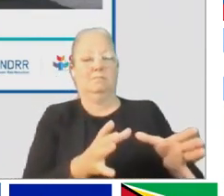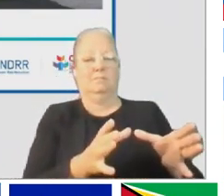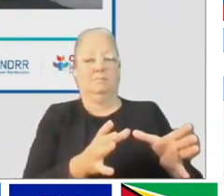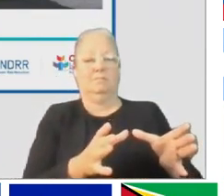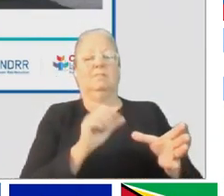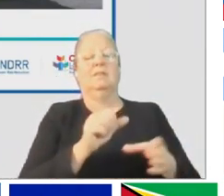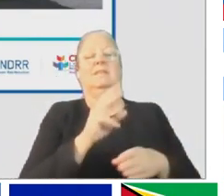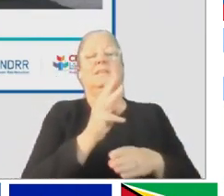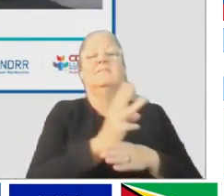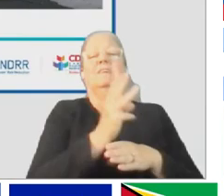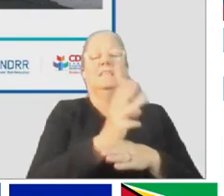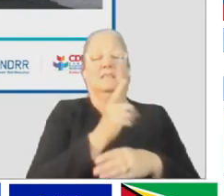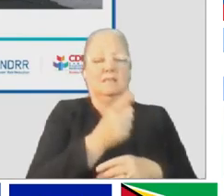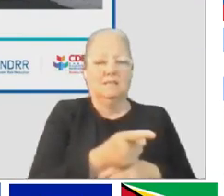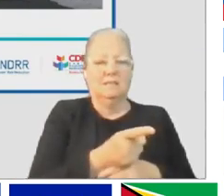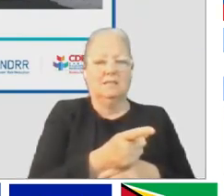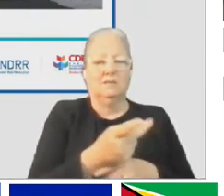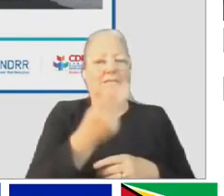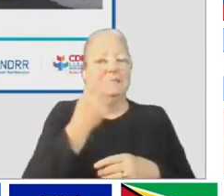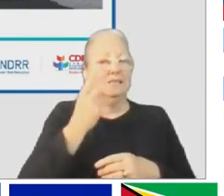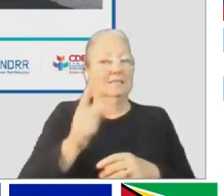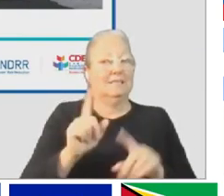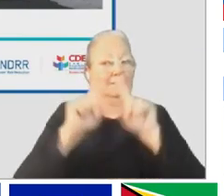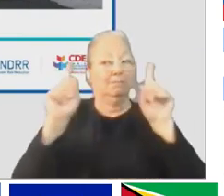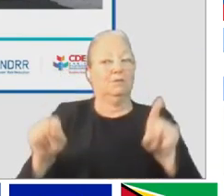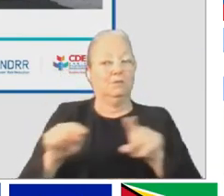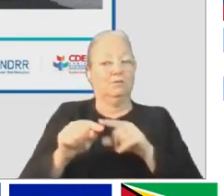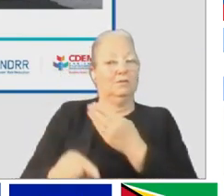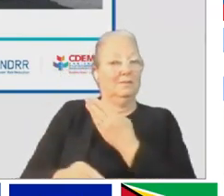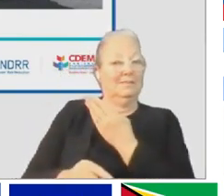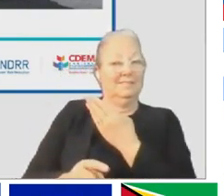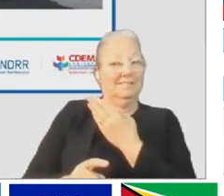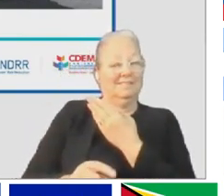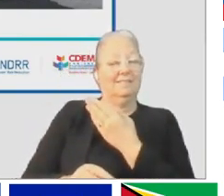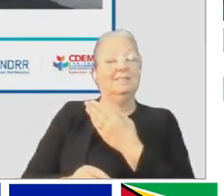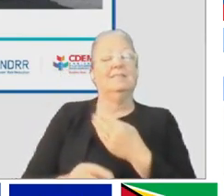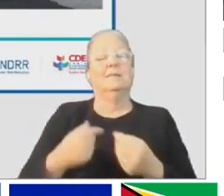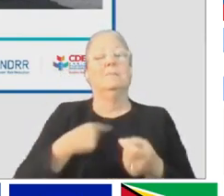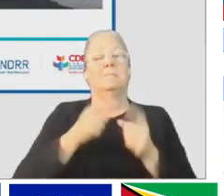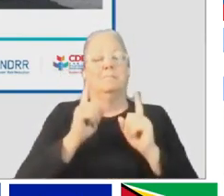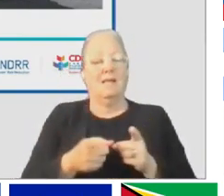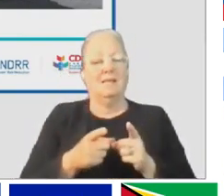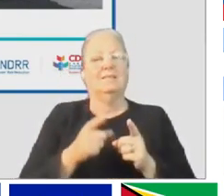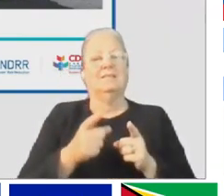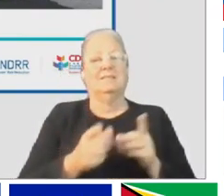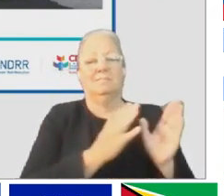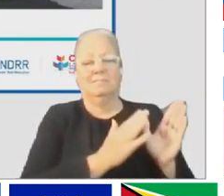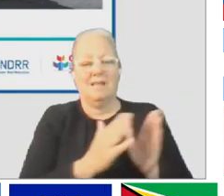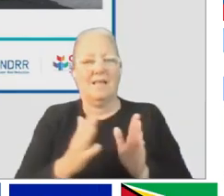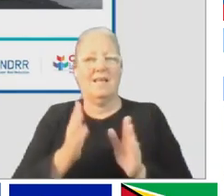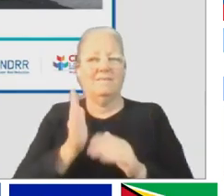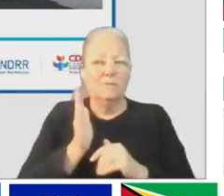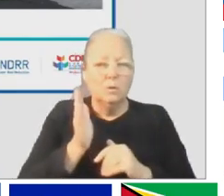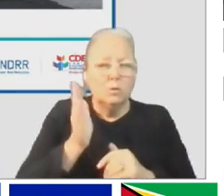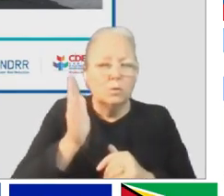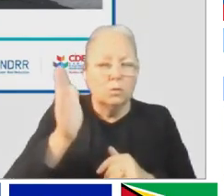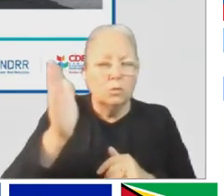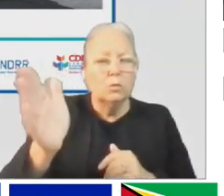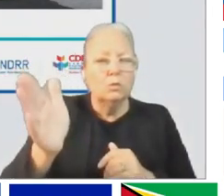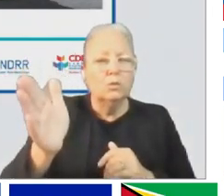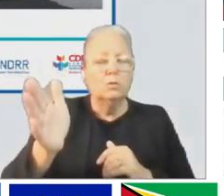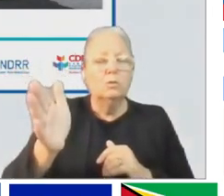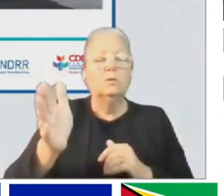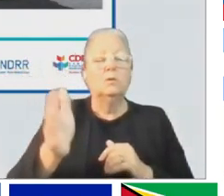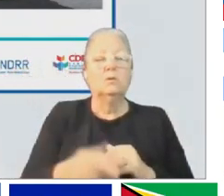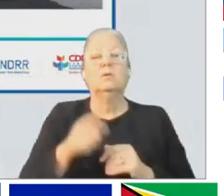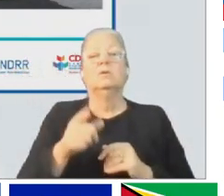in the top picture. What can we learn again in terms of, we need to plan for the long haul. COVID started, well, some will say